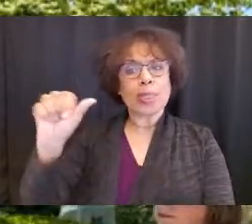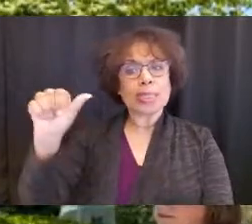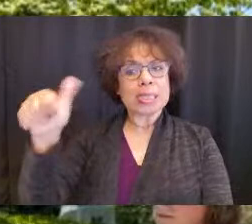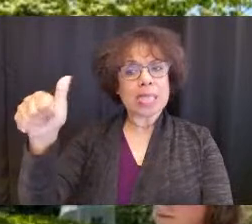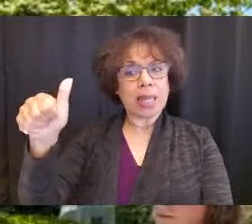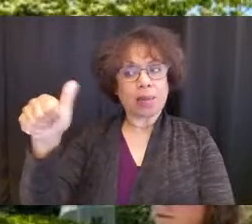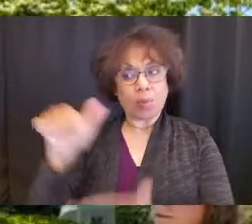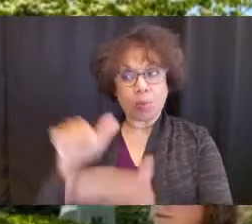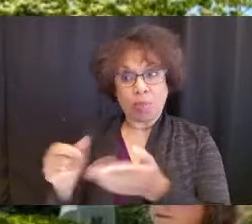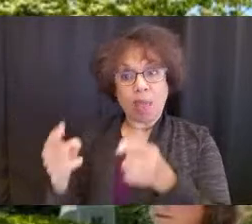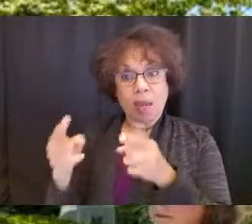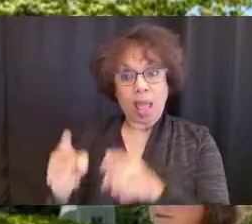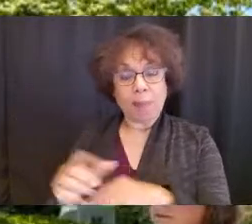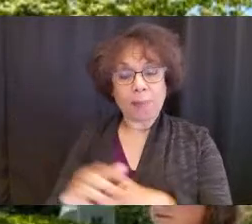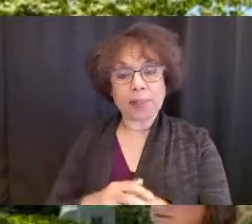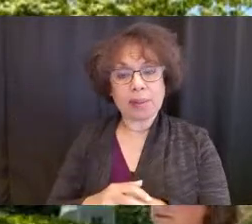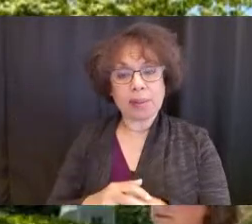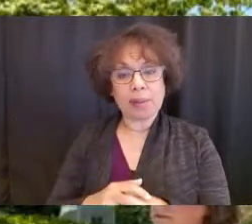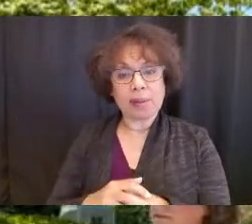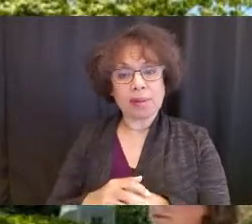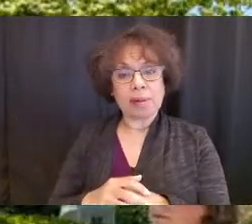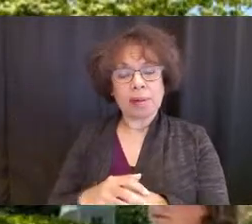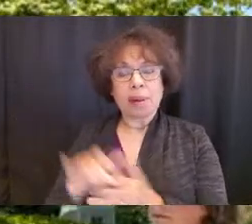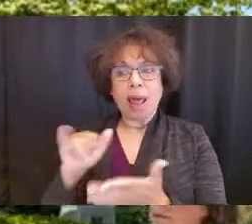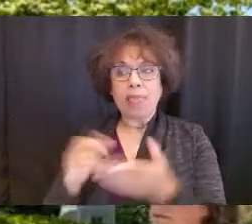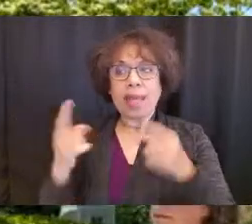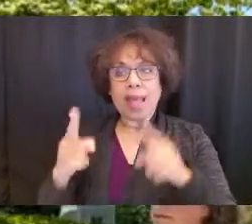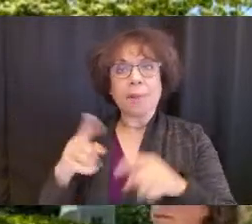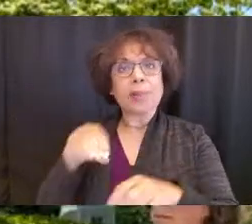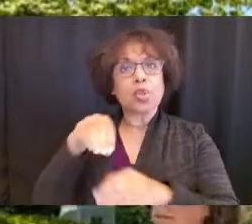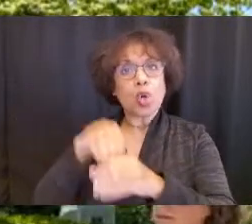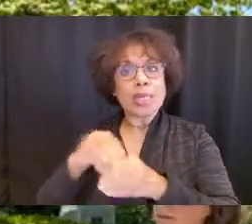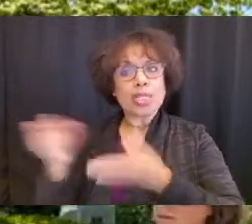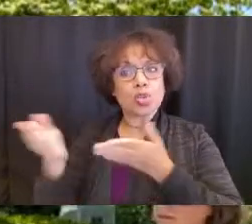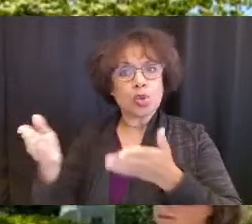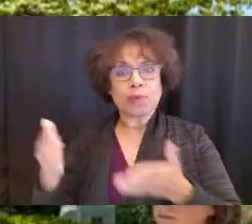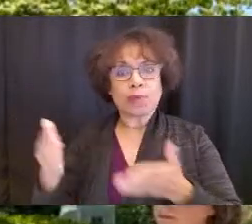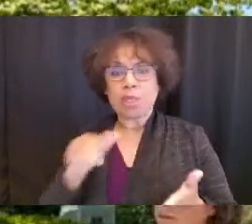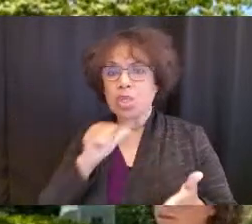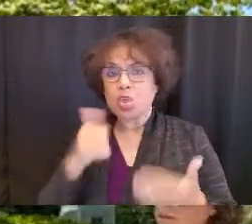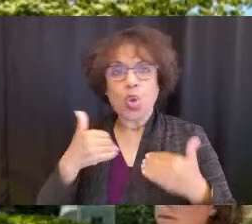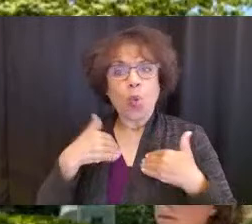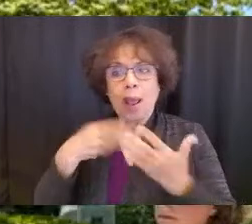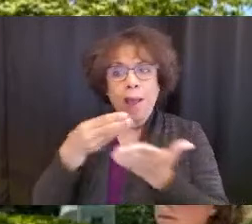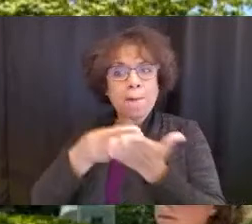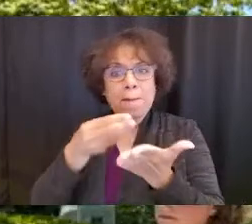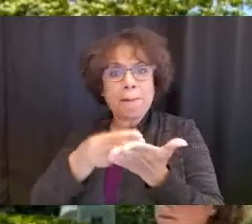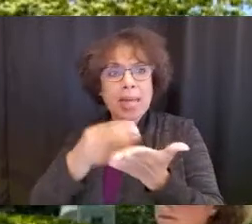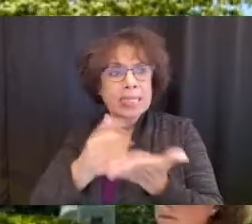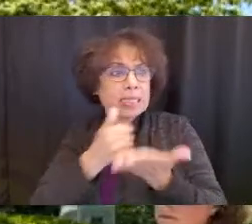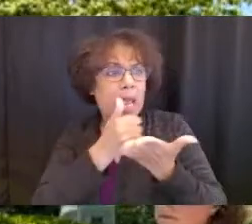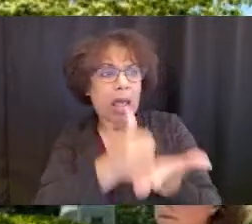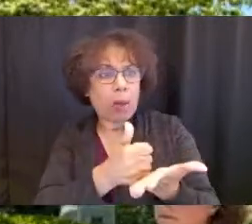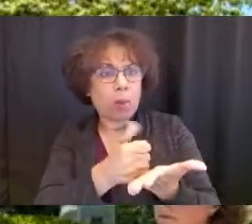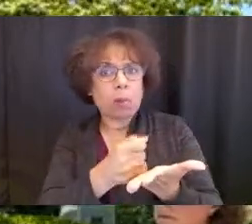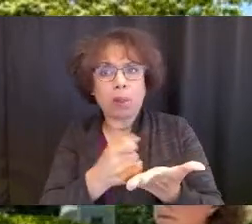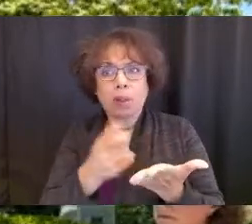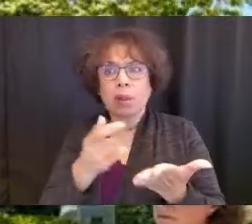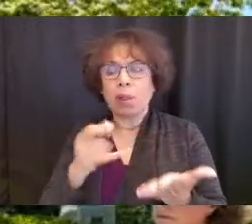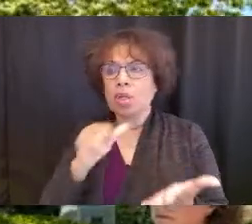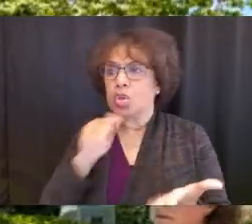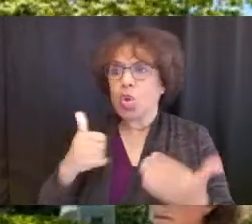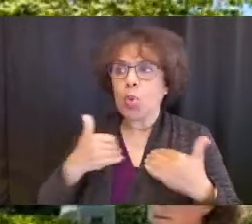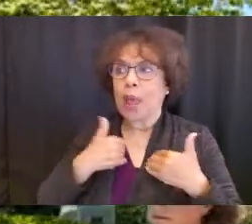happened. And when that happens and you're in service, you don't have a nest egg to fall back on. You don't have